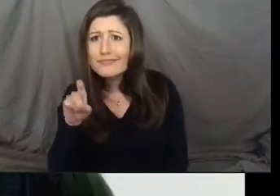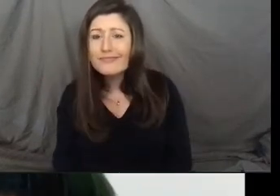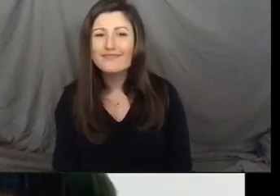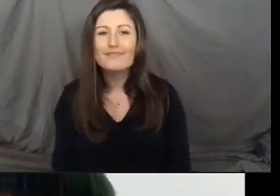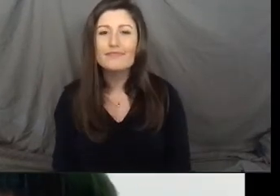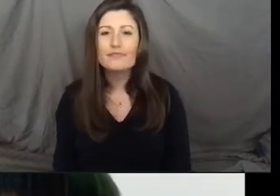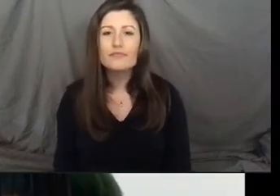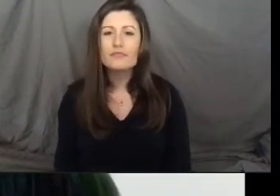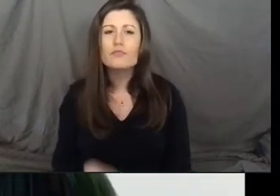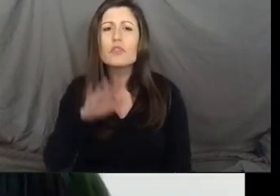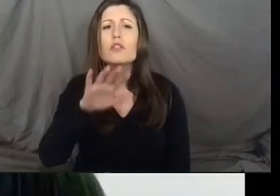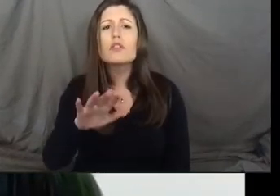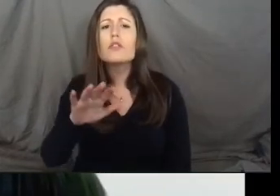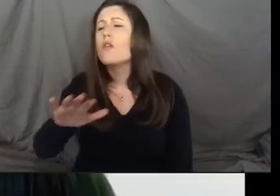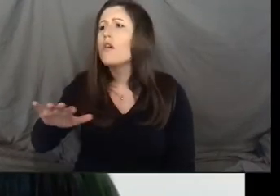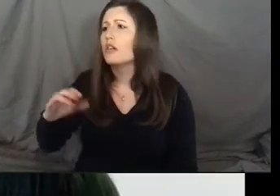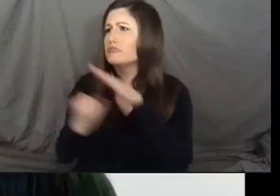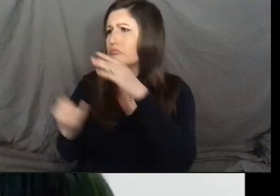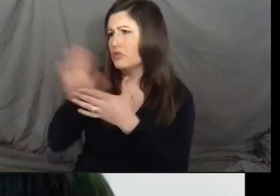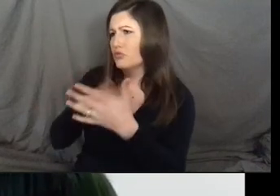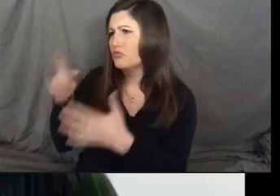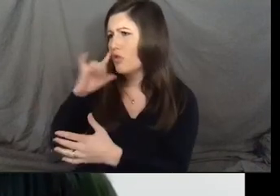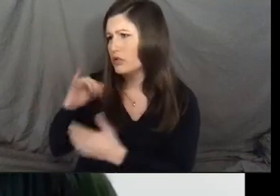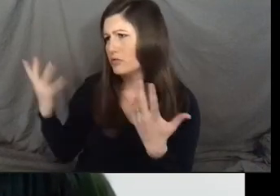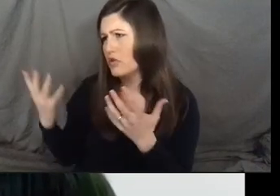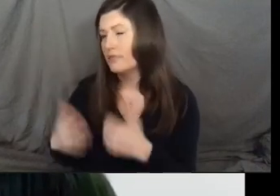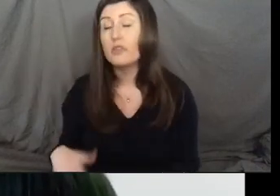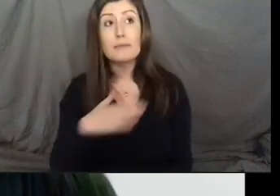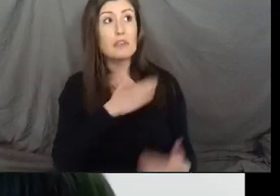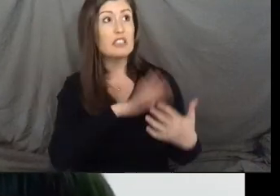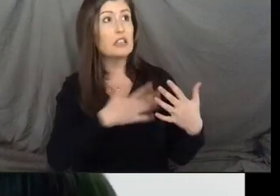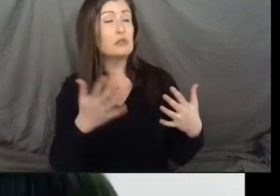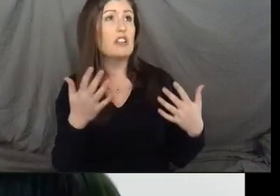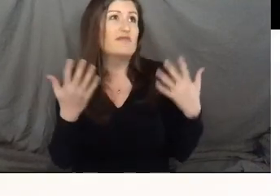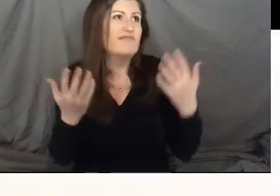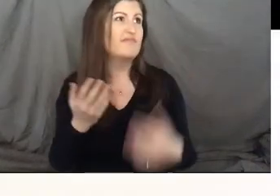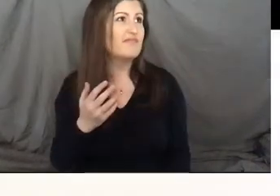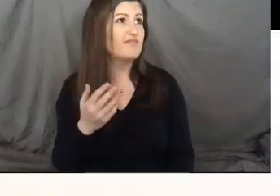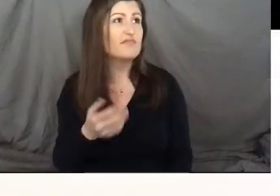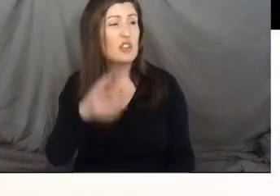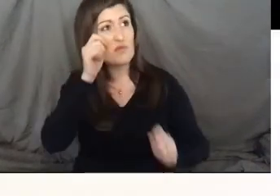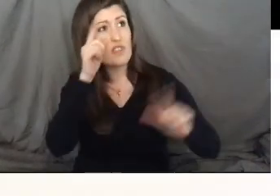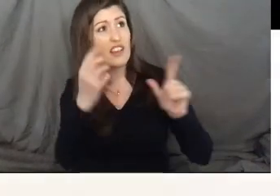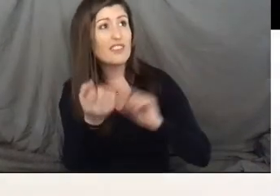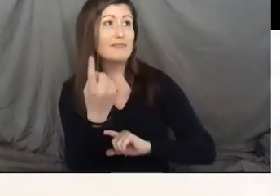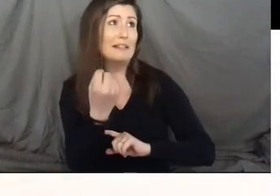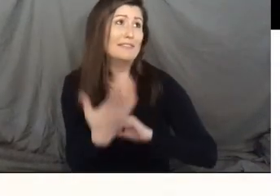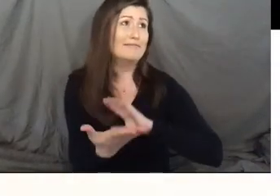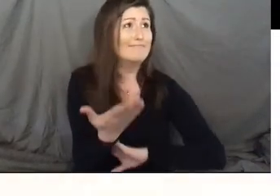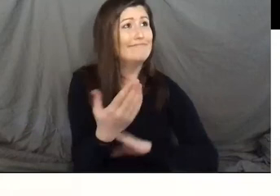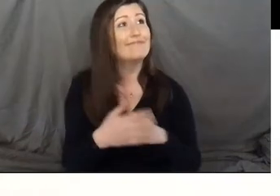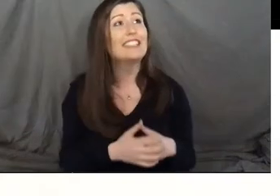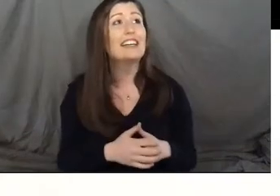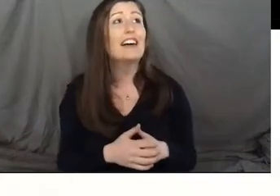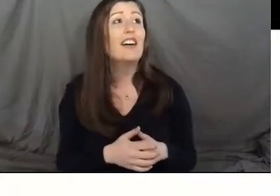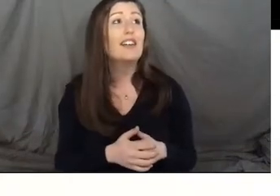What's your quarantine schedule like? My schedule, it's like waking up at 11 a.m.,